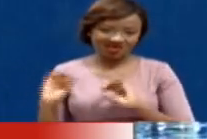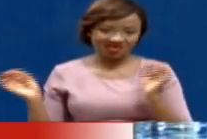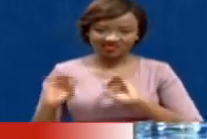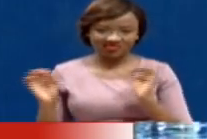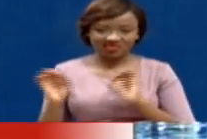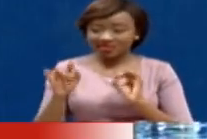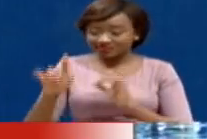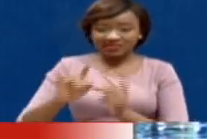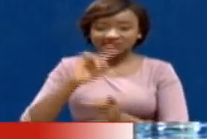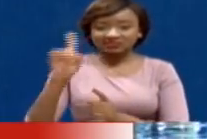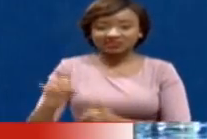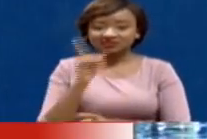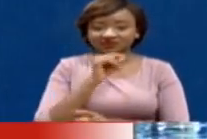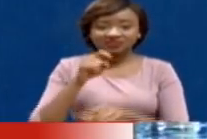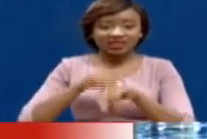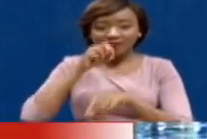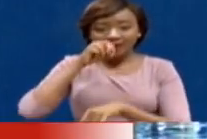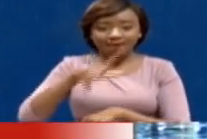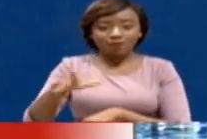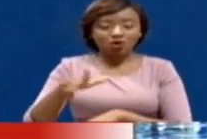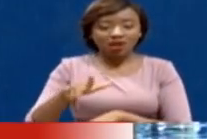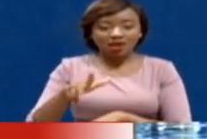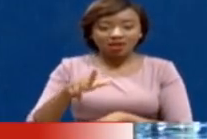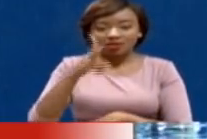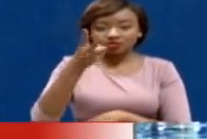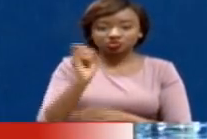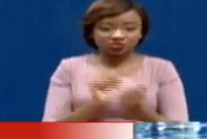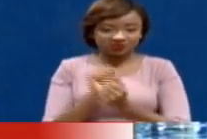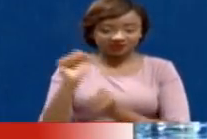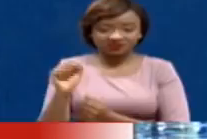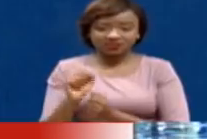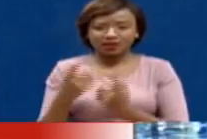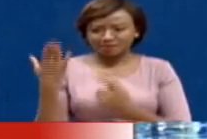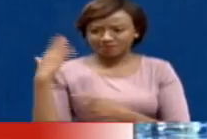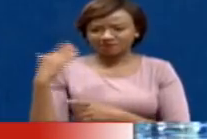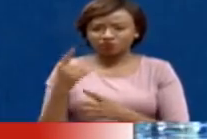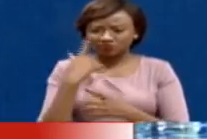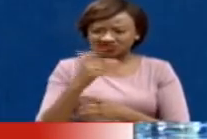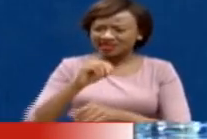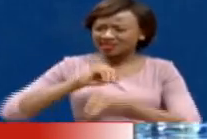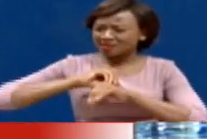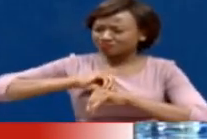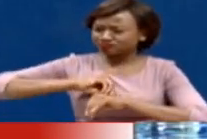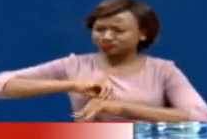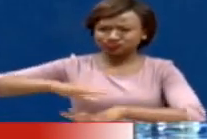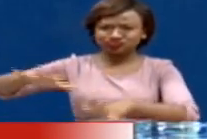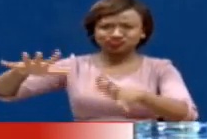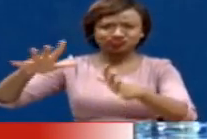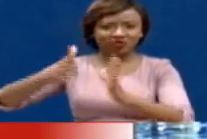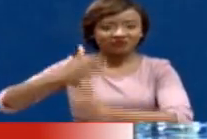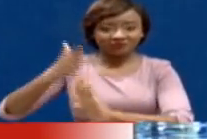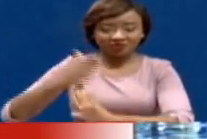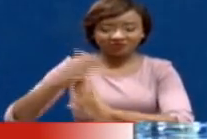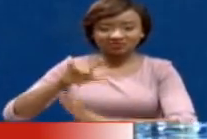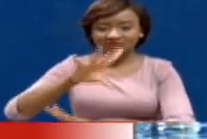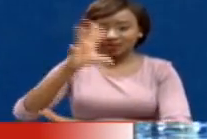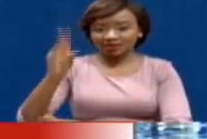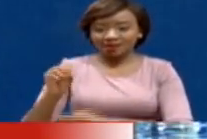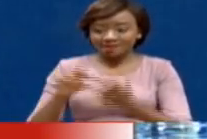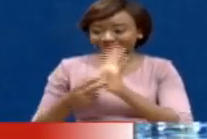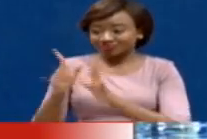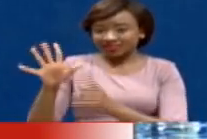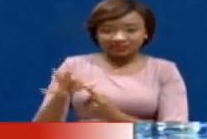the 2014 Ebola outbreak in West Africa. And you saw how infections spread very, very fast. This is not